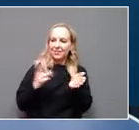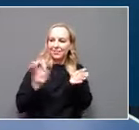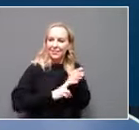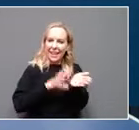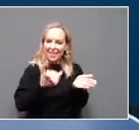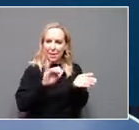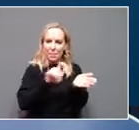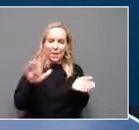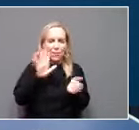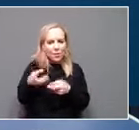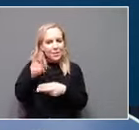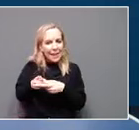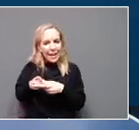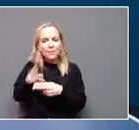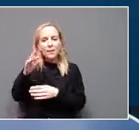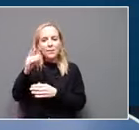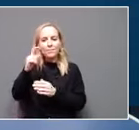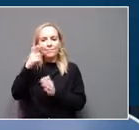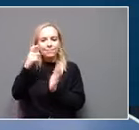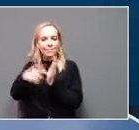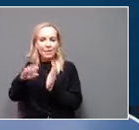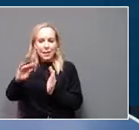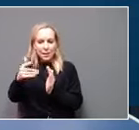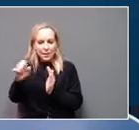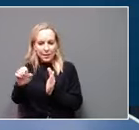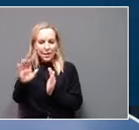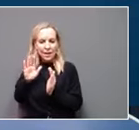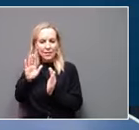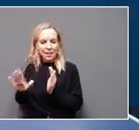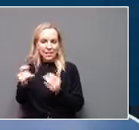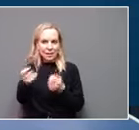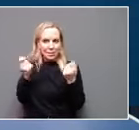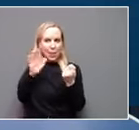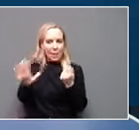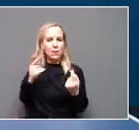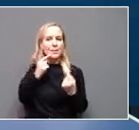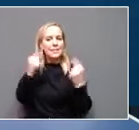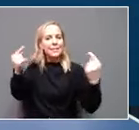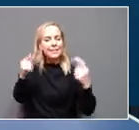compensation. So today, we're celebrating their success, the success our teams have